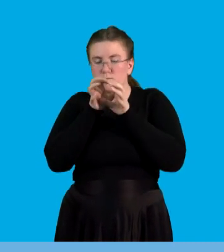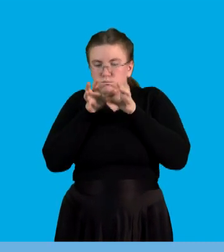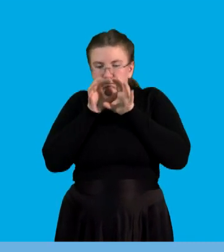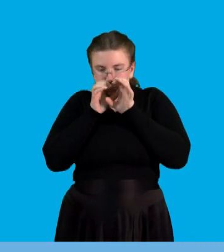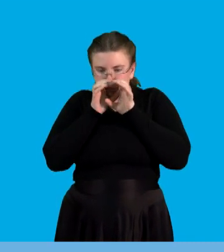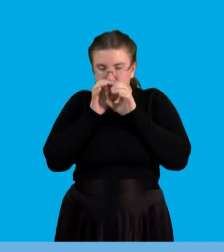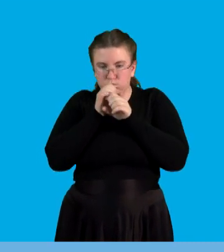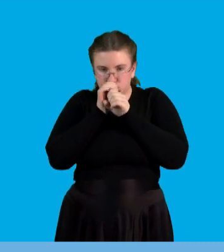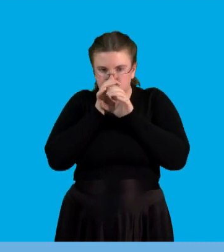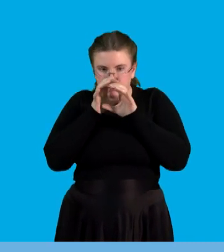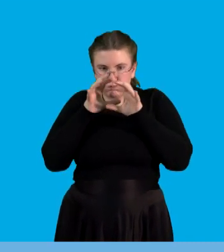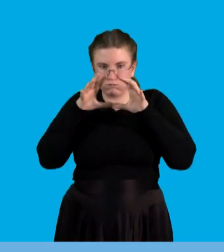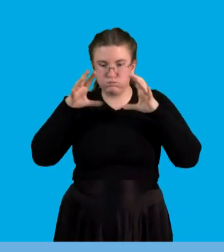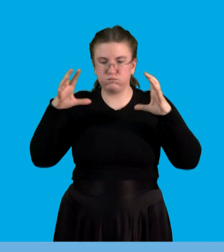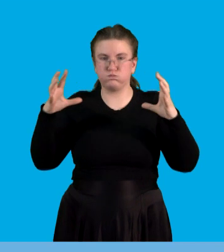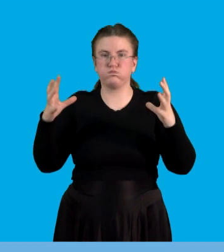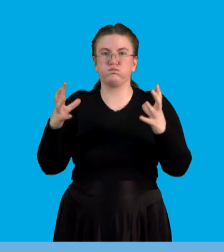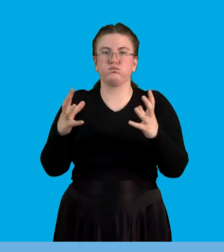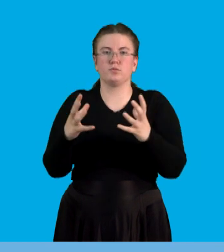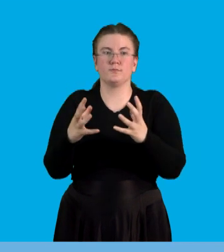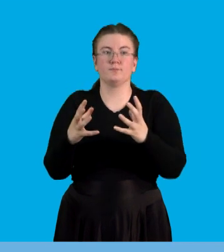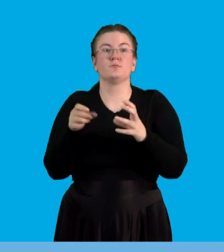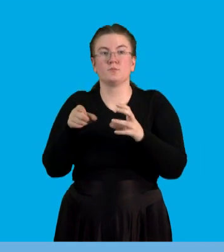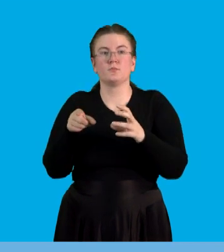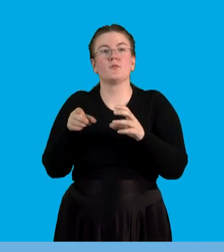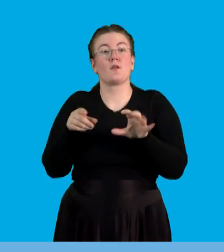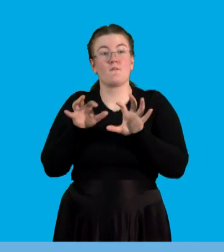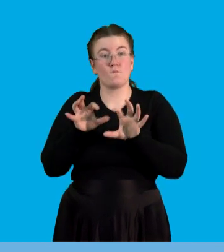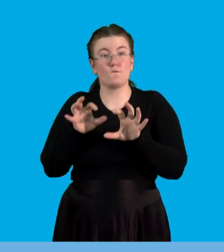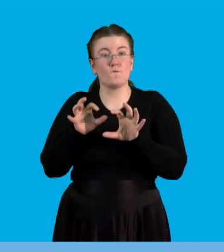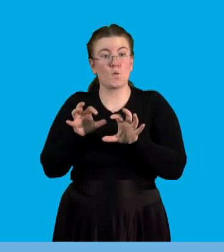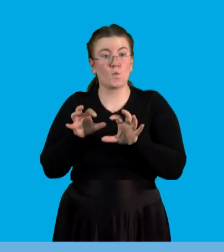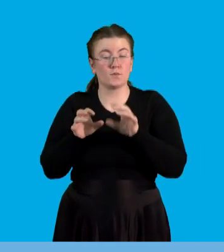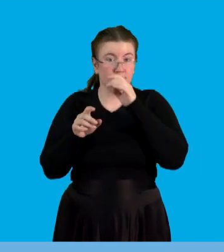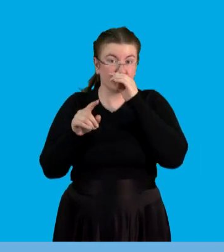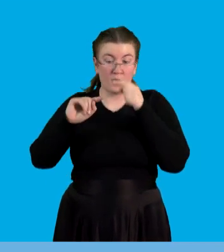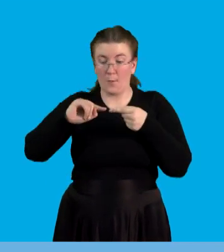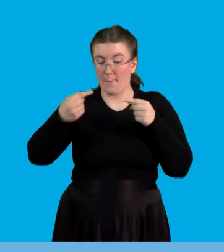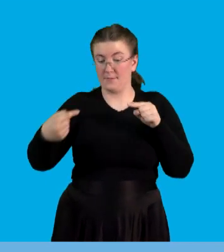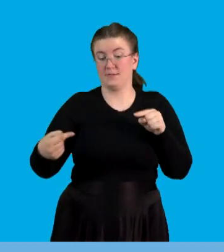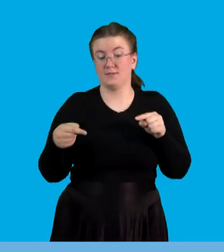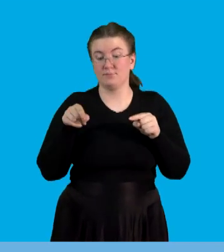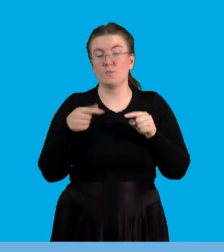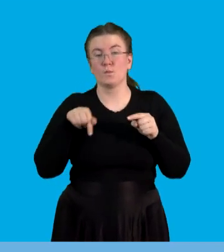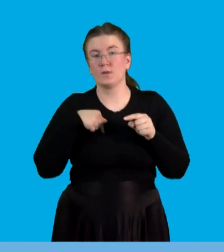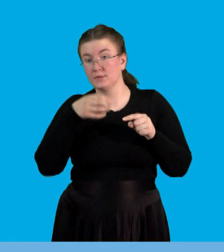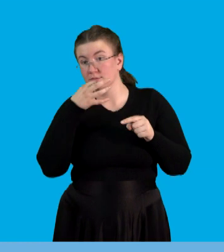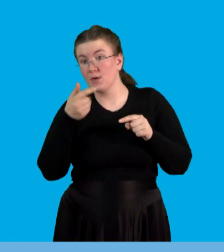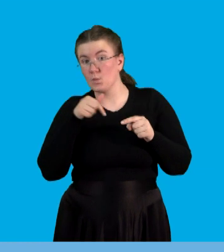is subjected to a compression force. So when you have a spring and you apply a force in opposite direction onto that spring,